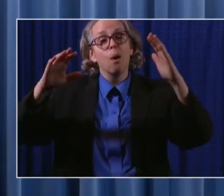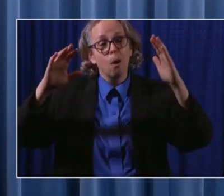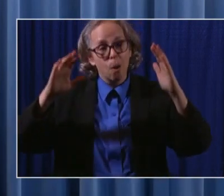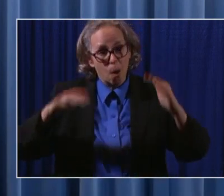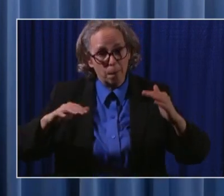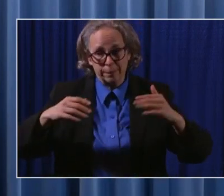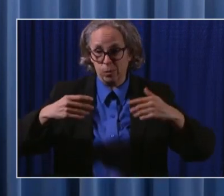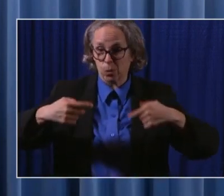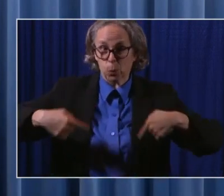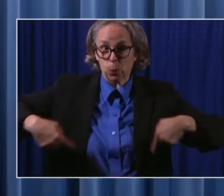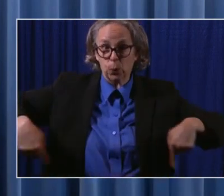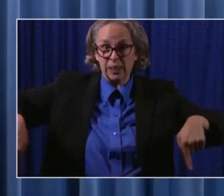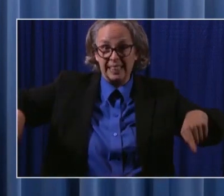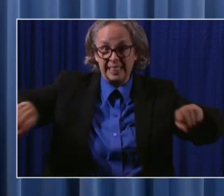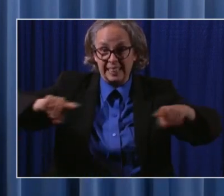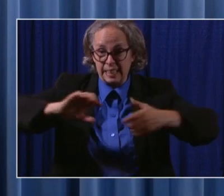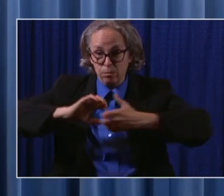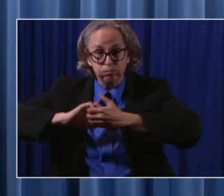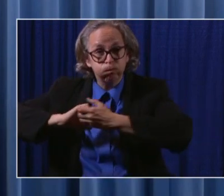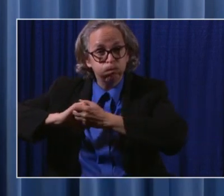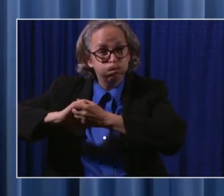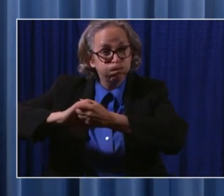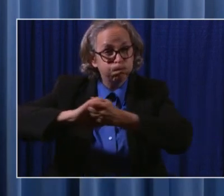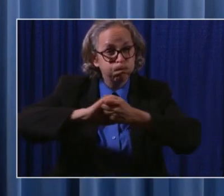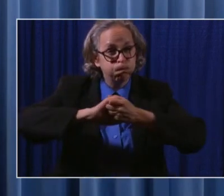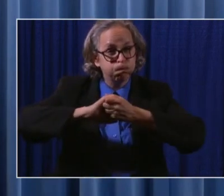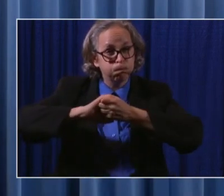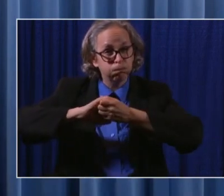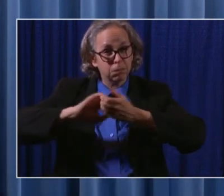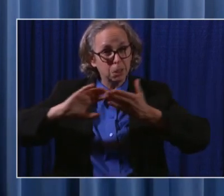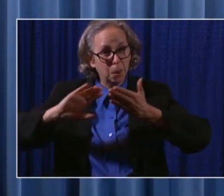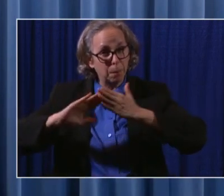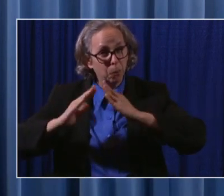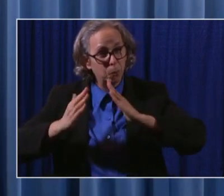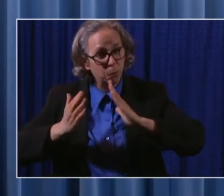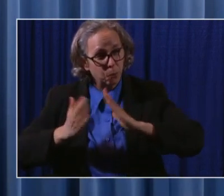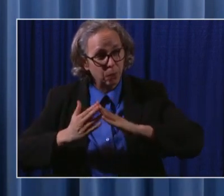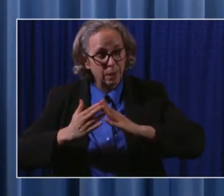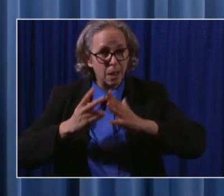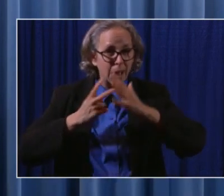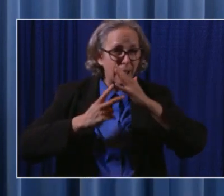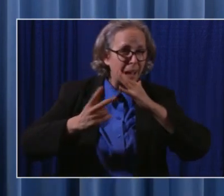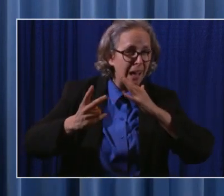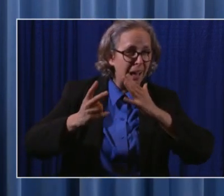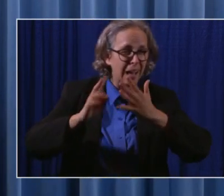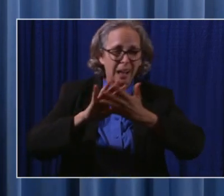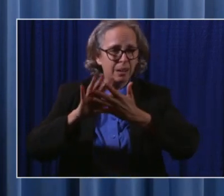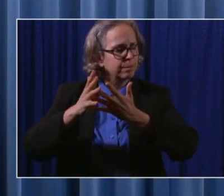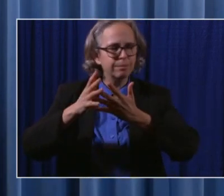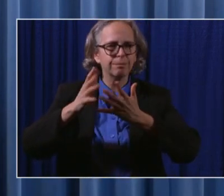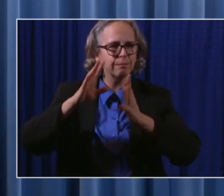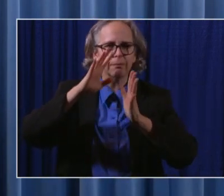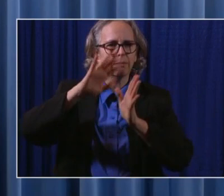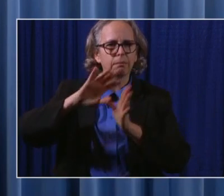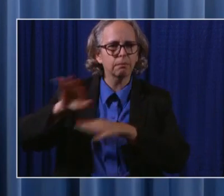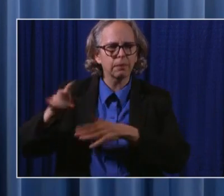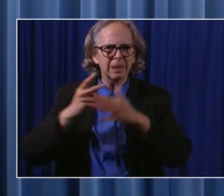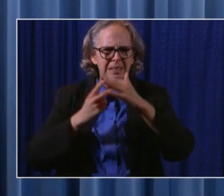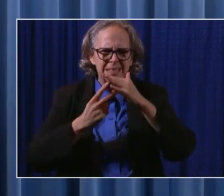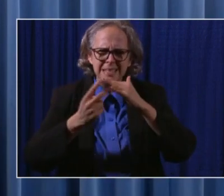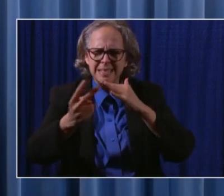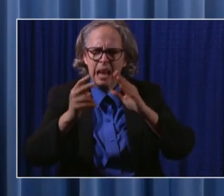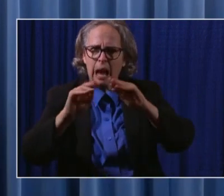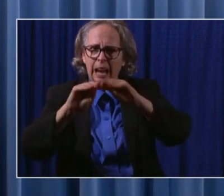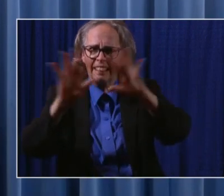4 weeks, we can remove some of this ambiguity, we can remove some of this uncertainty, and we can start getting a pathway. And the